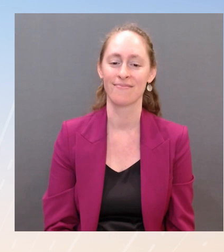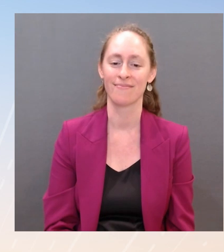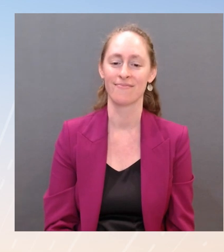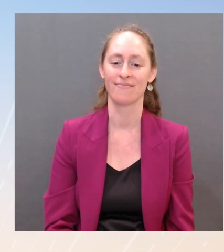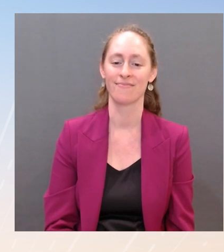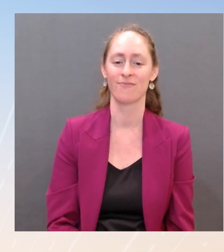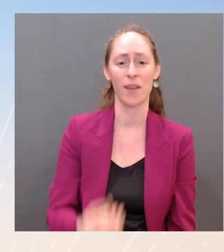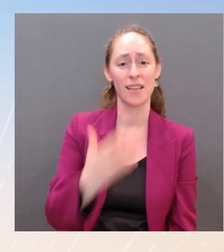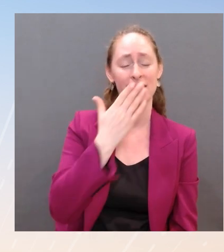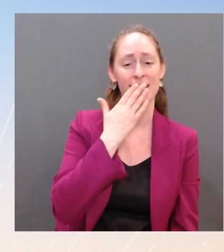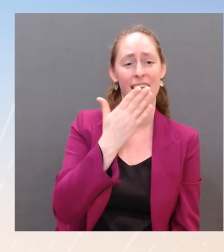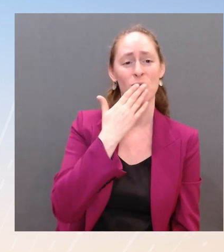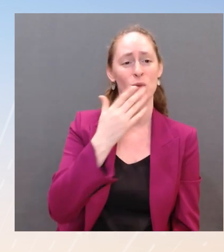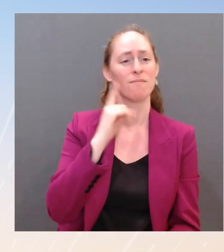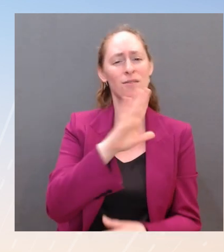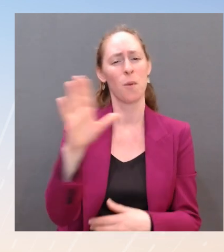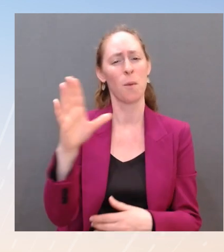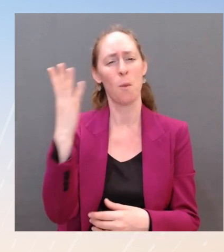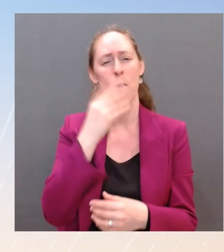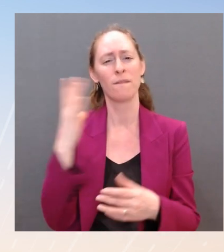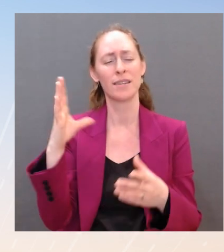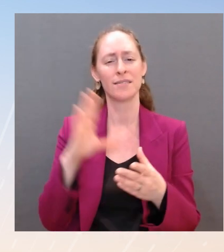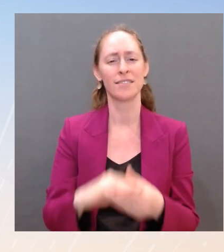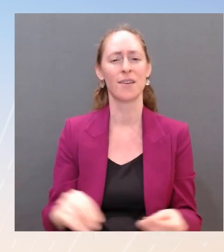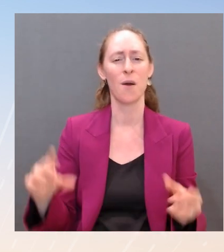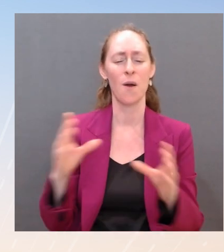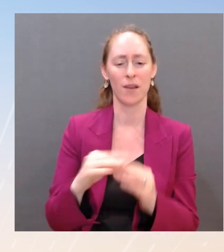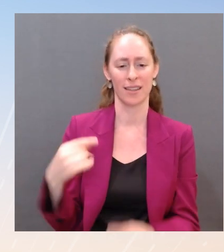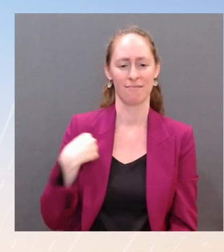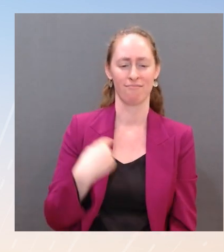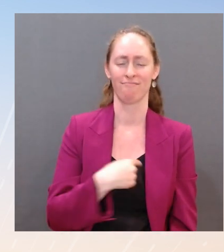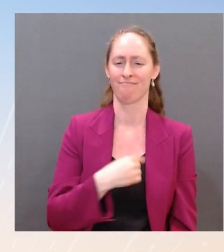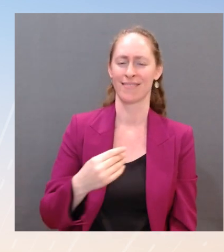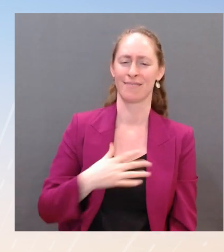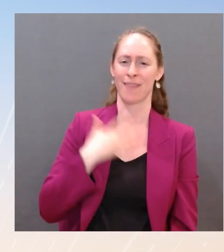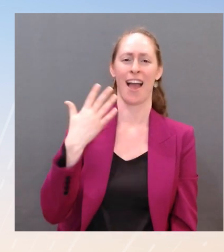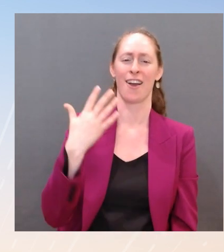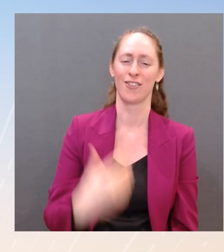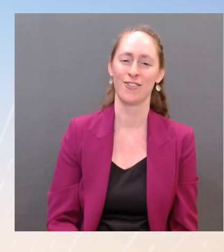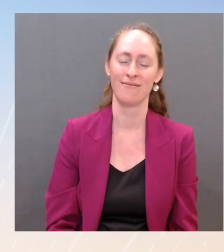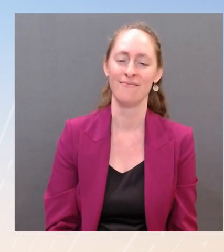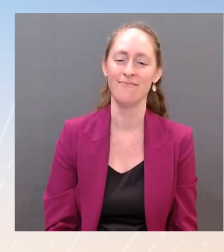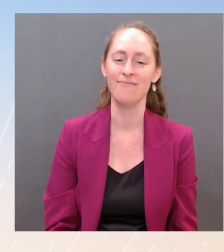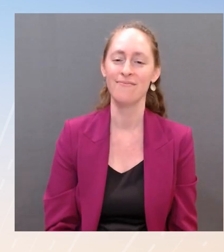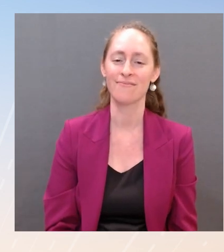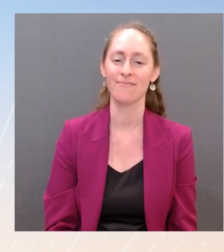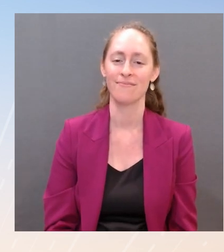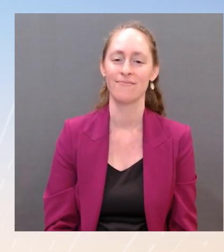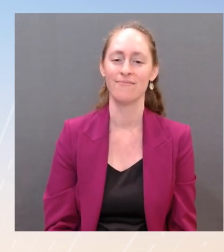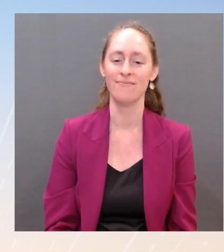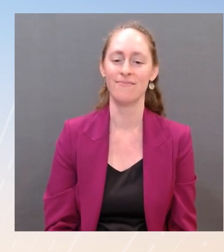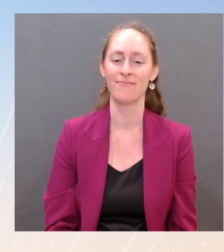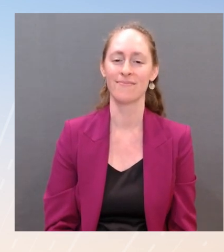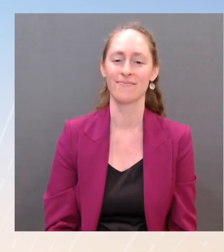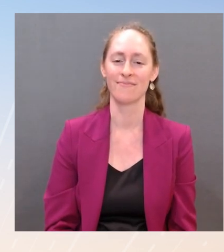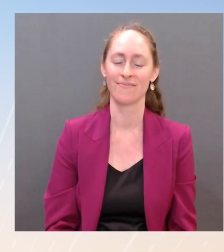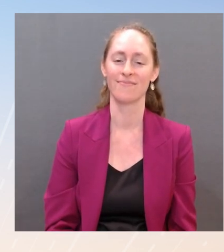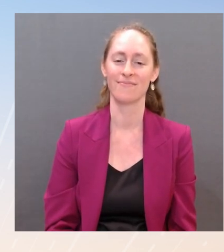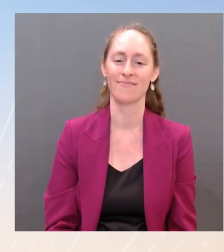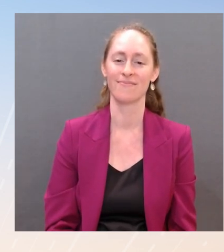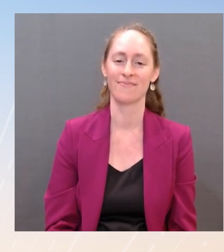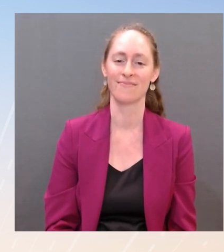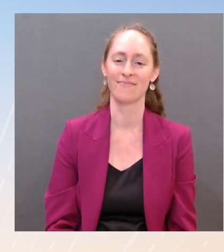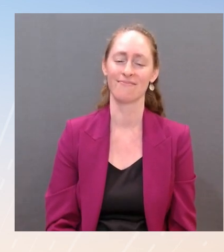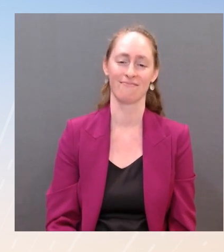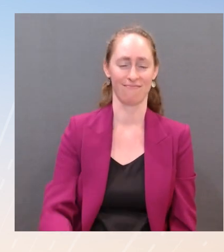for inspiring us, for teaching us how to do this, and you're a great example of how we can build that